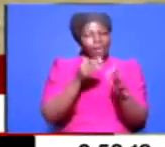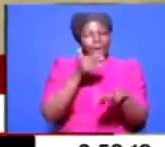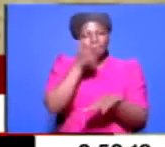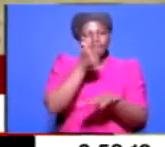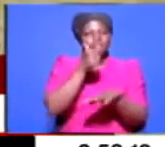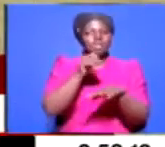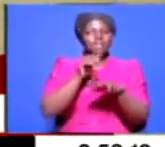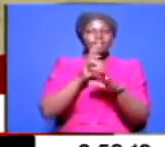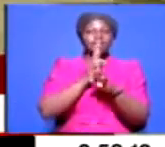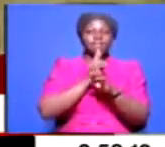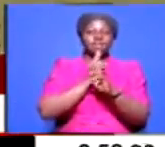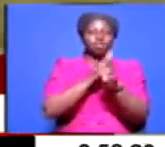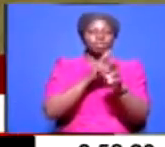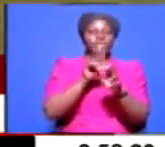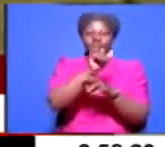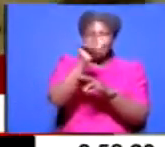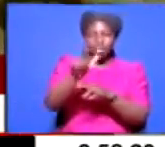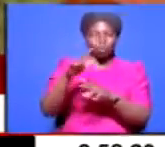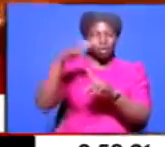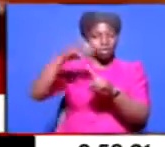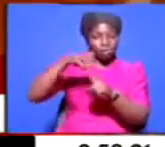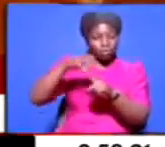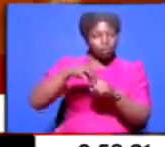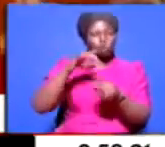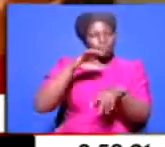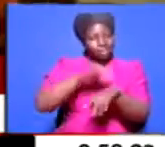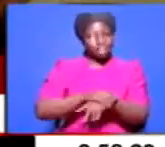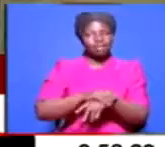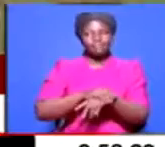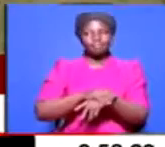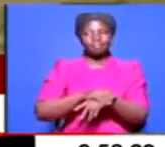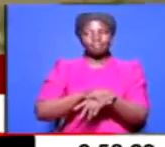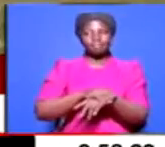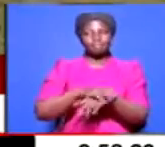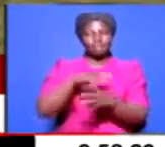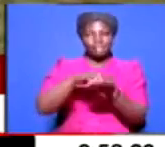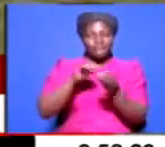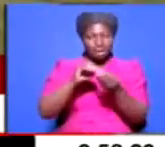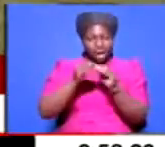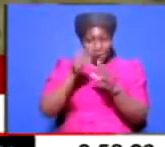championships to make the cut for the national trials set for July in Nairobi.